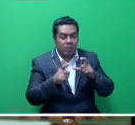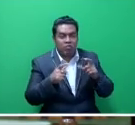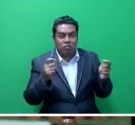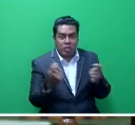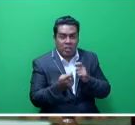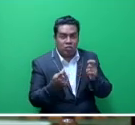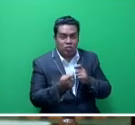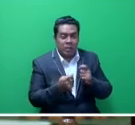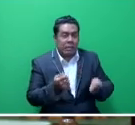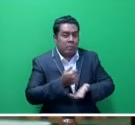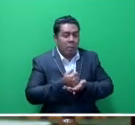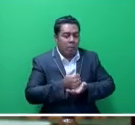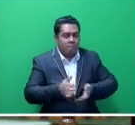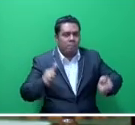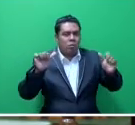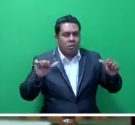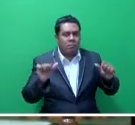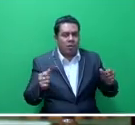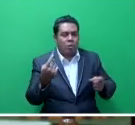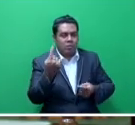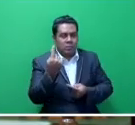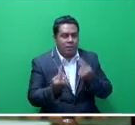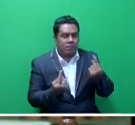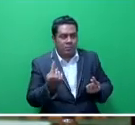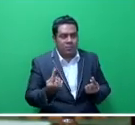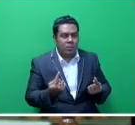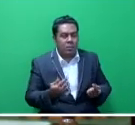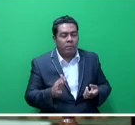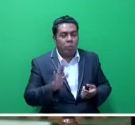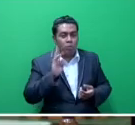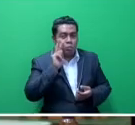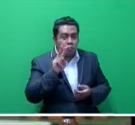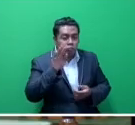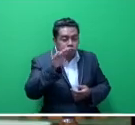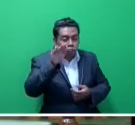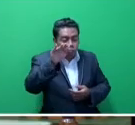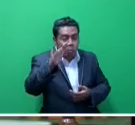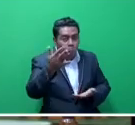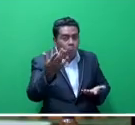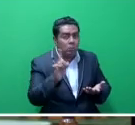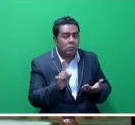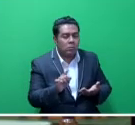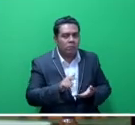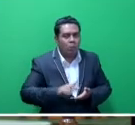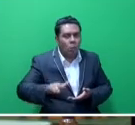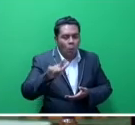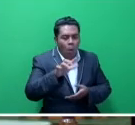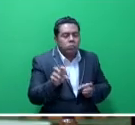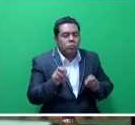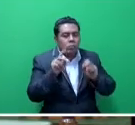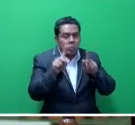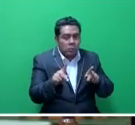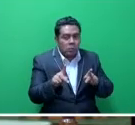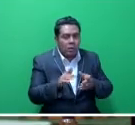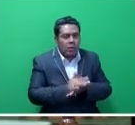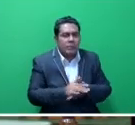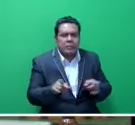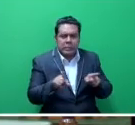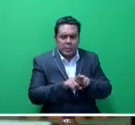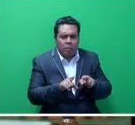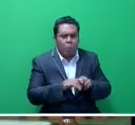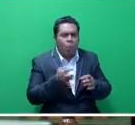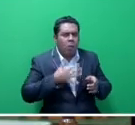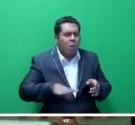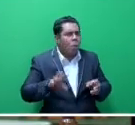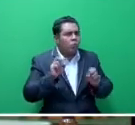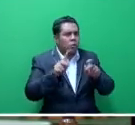act to protect ourselves. But we should also look ahead through a lens of optimism and opportunity, like the opportunity to build back better.